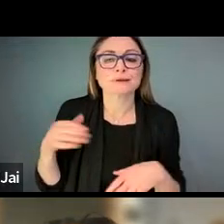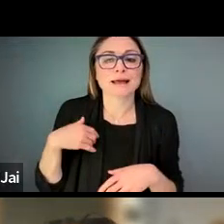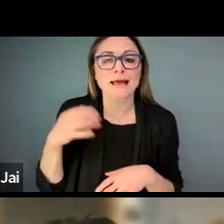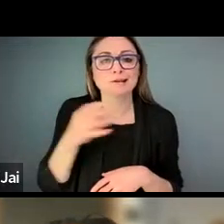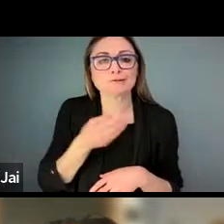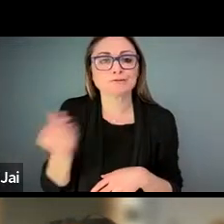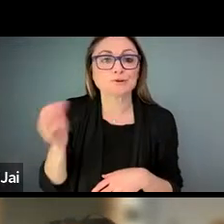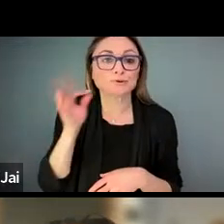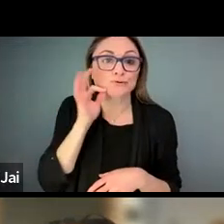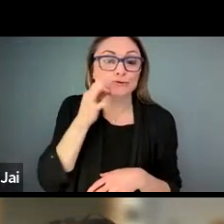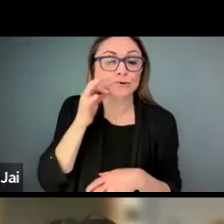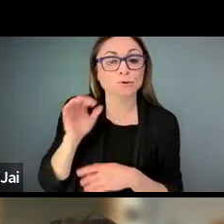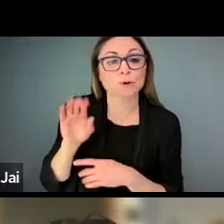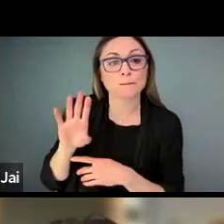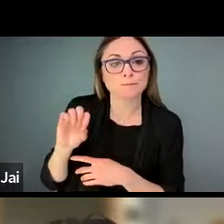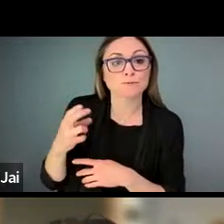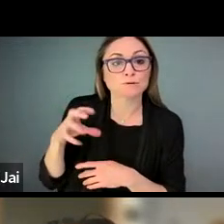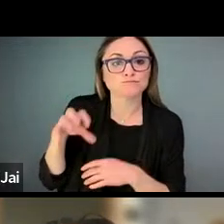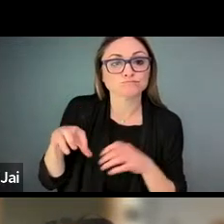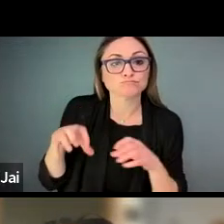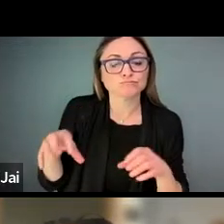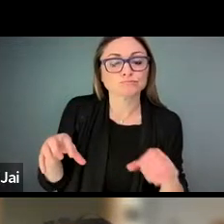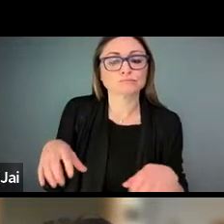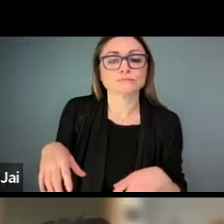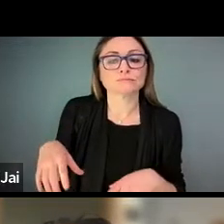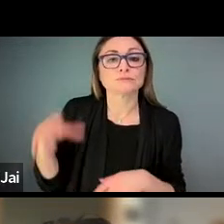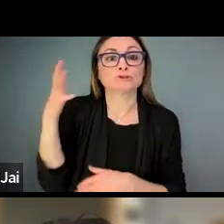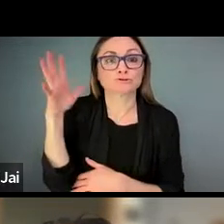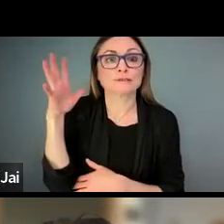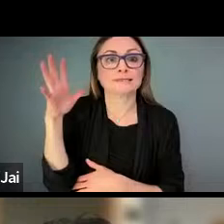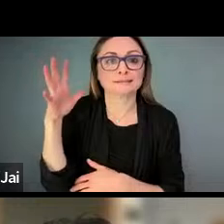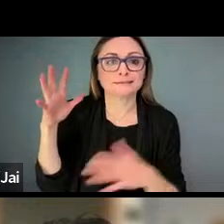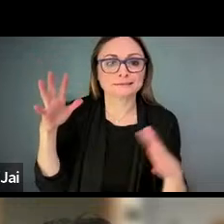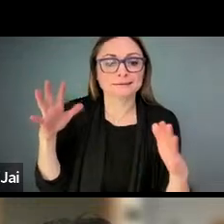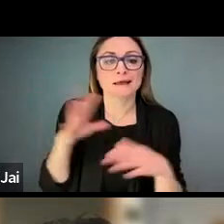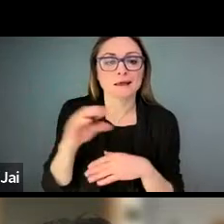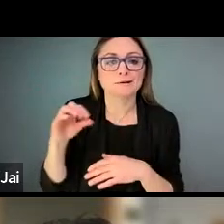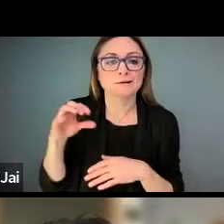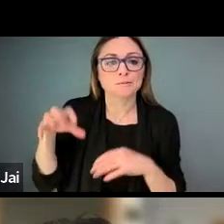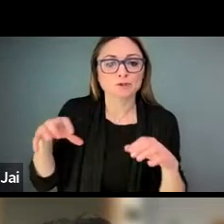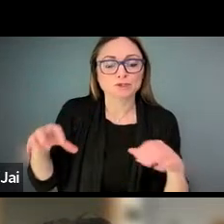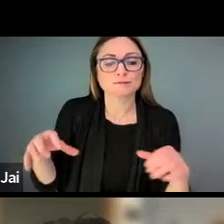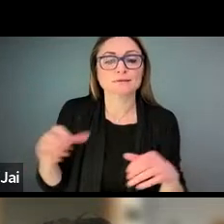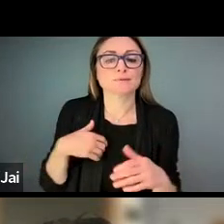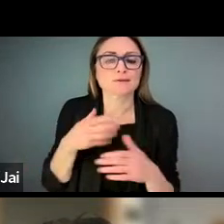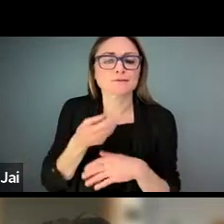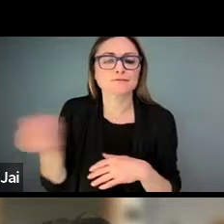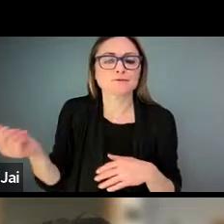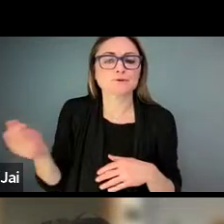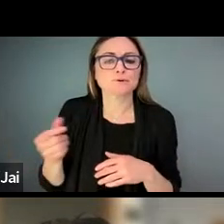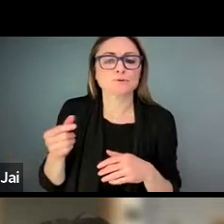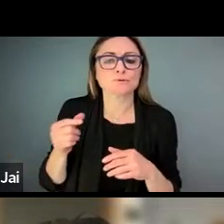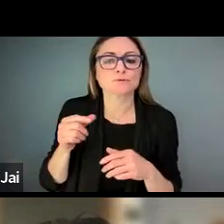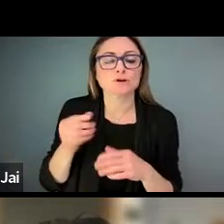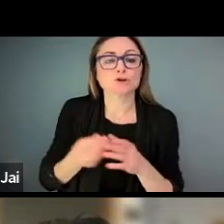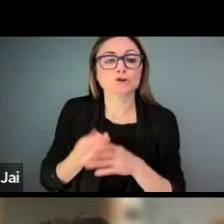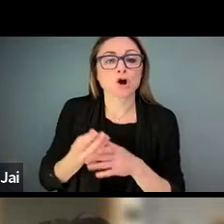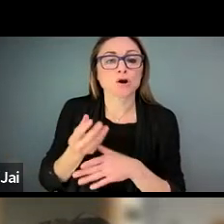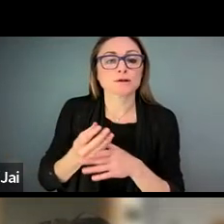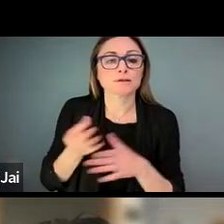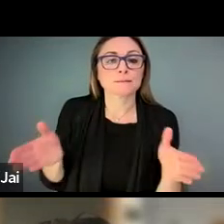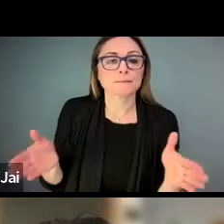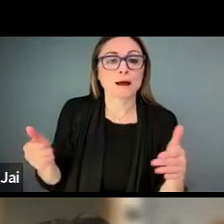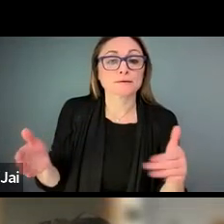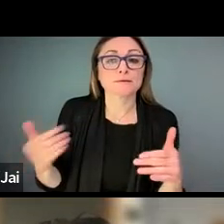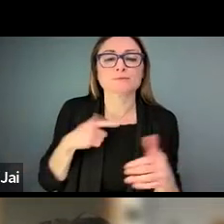bushes, and we have a couple of garden boxes, but we've committed to growing more